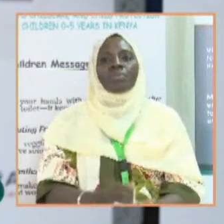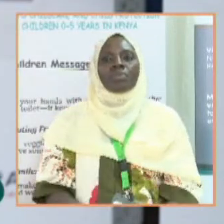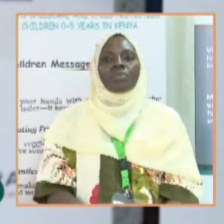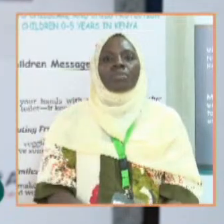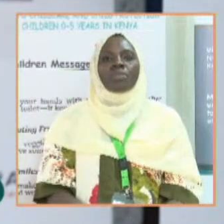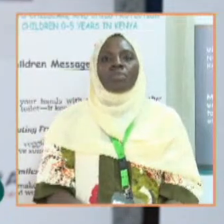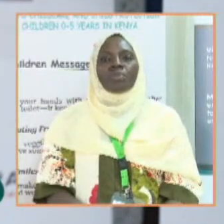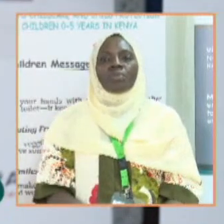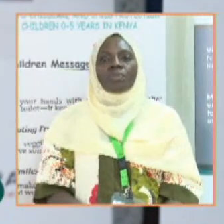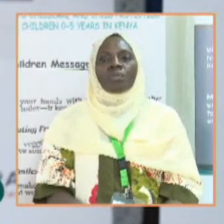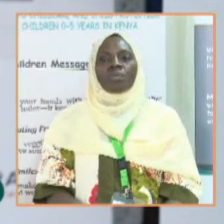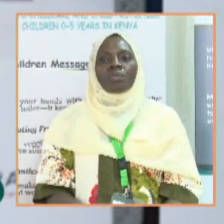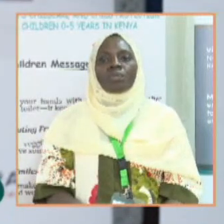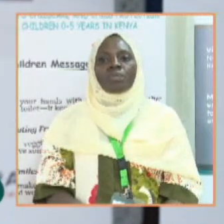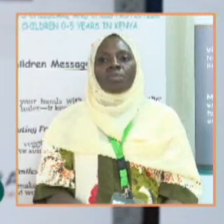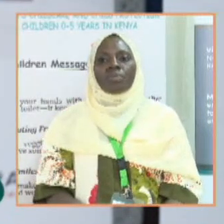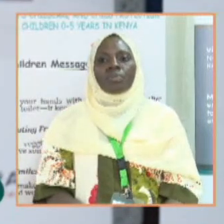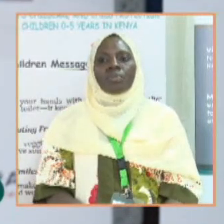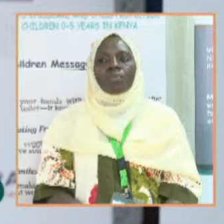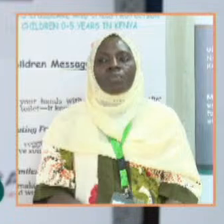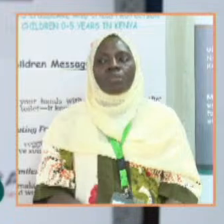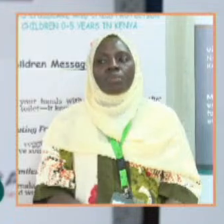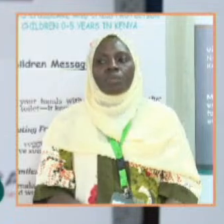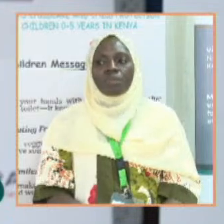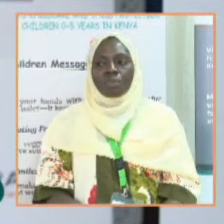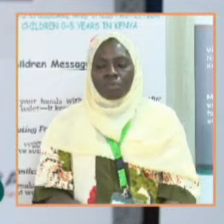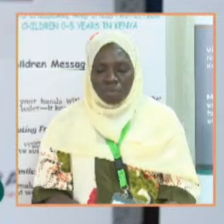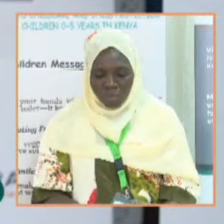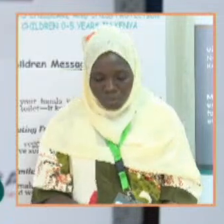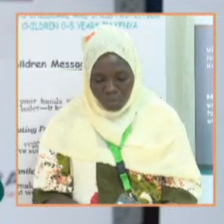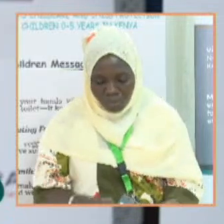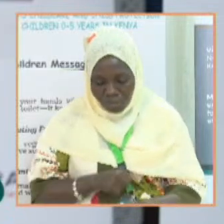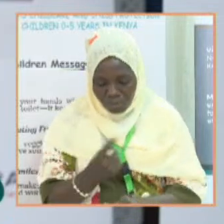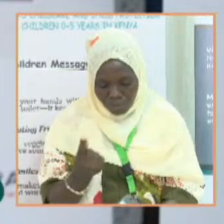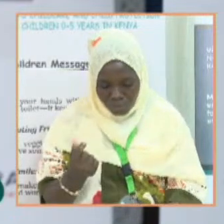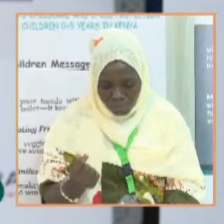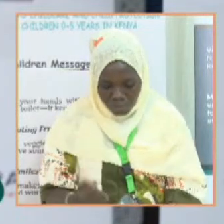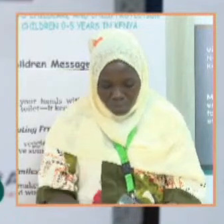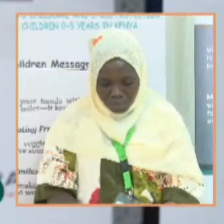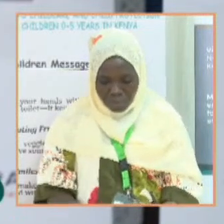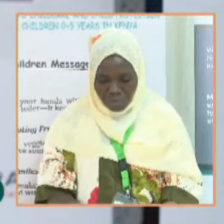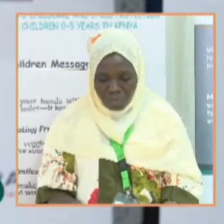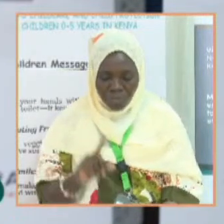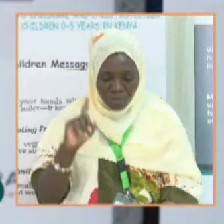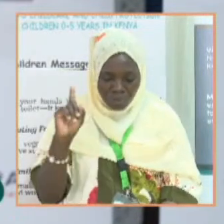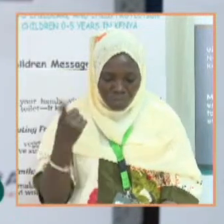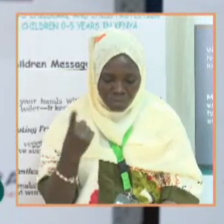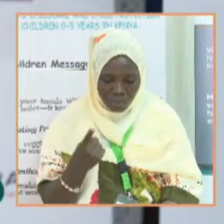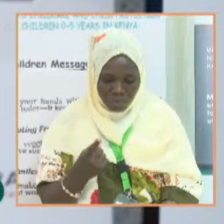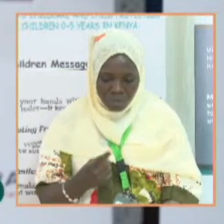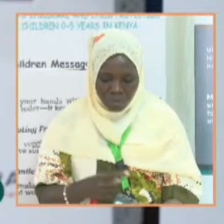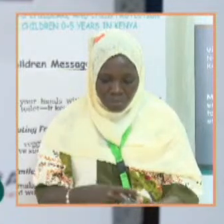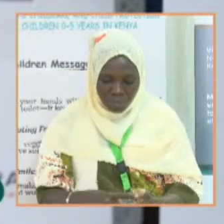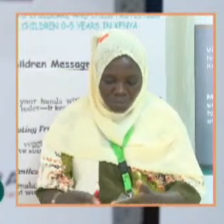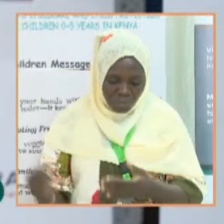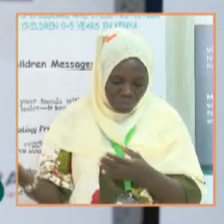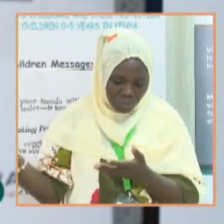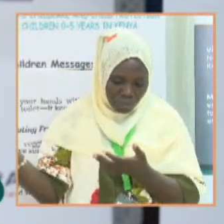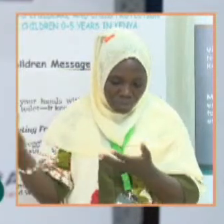we got the computation, so I'll go straight to financing. So the first indicator was on budget